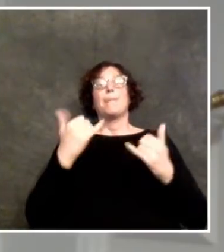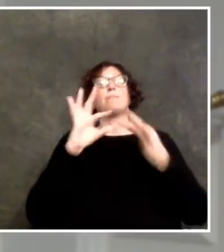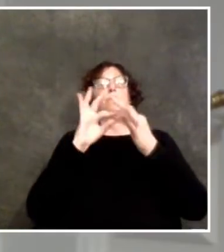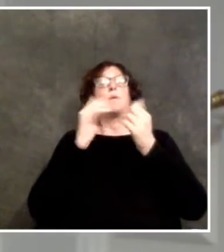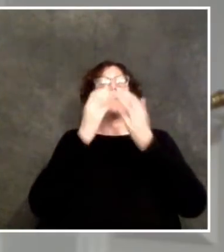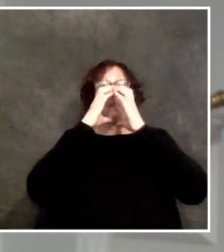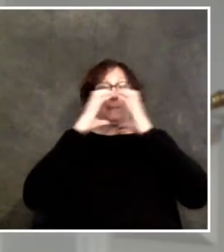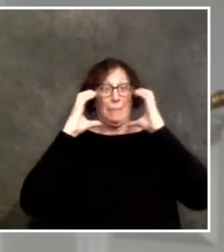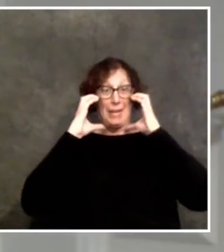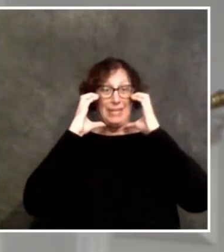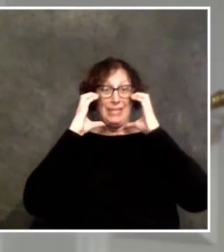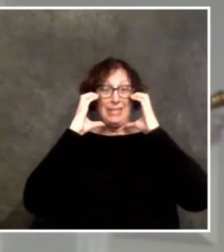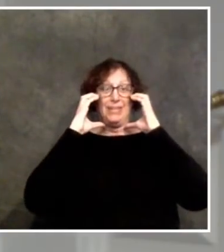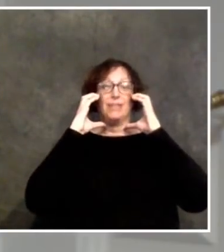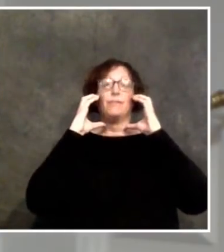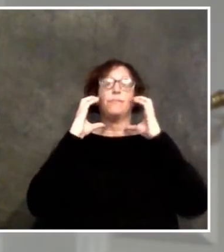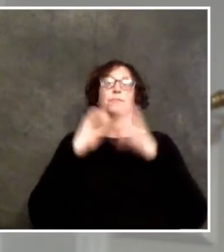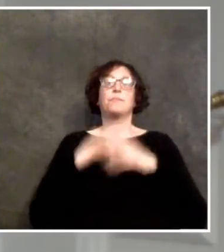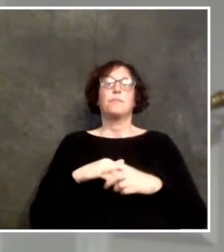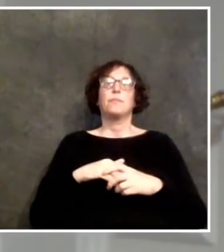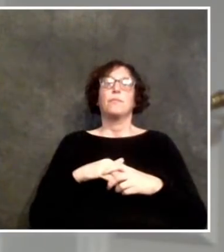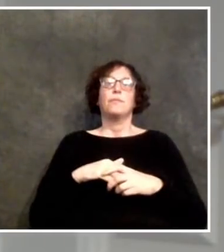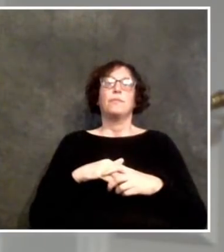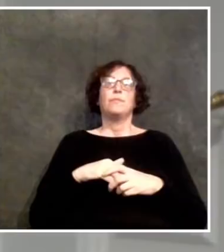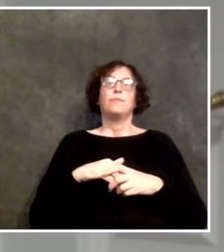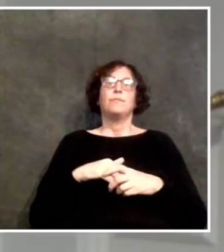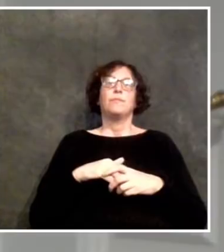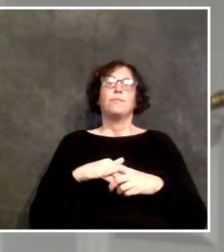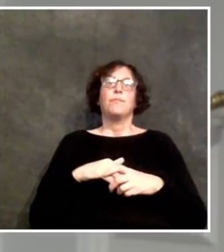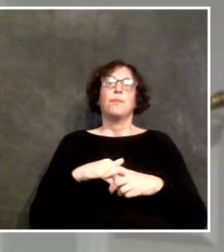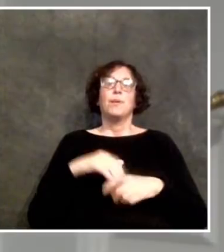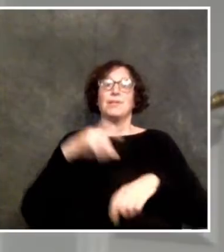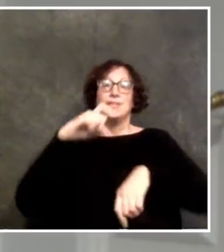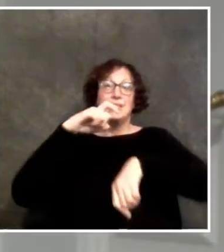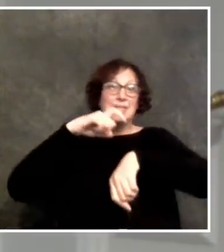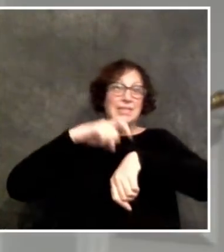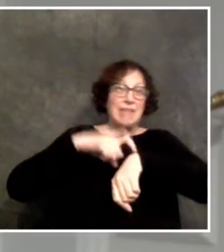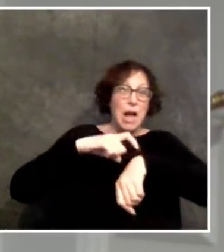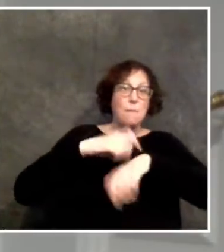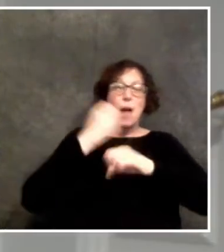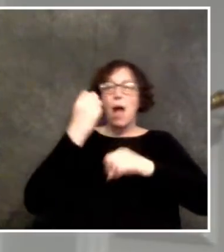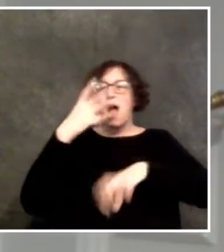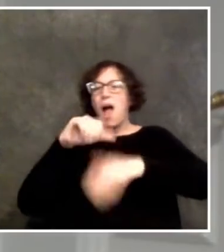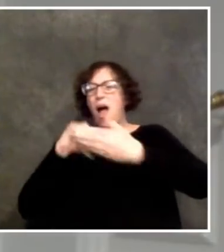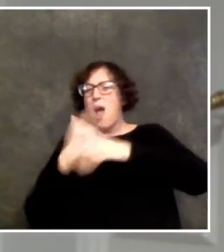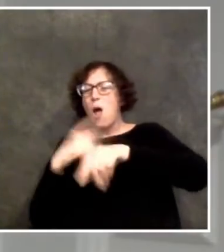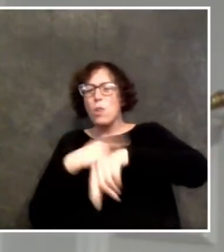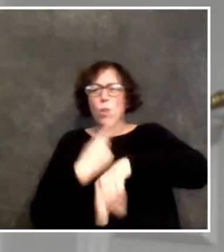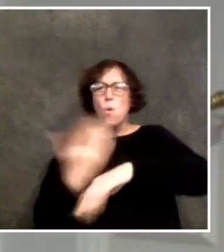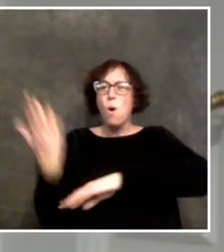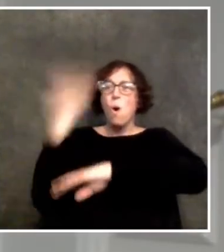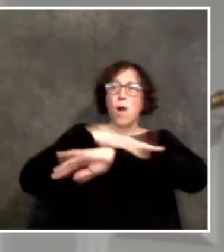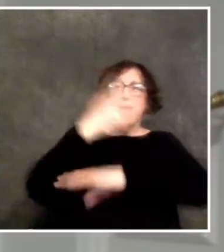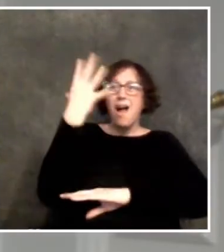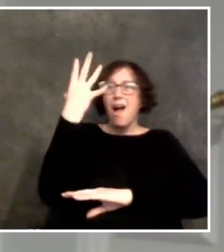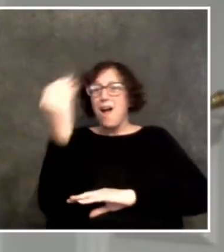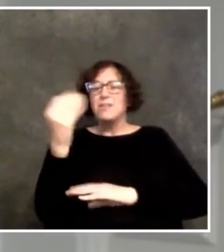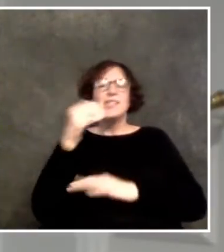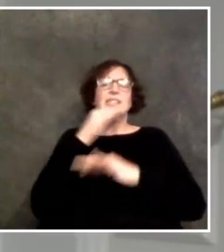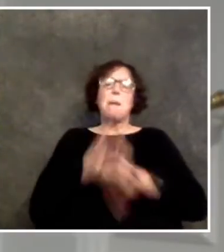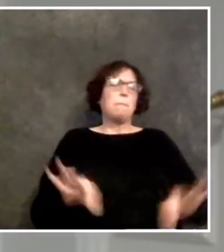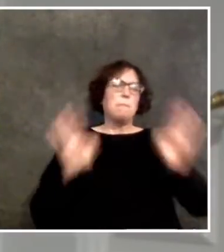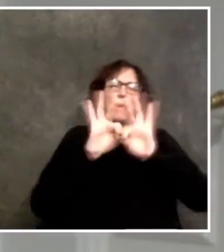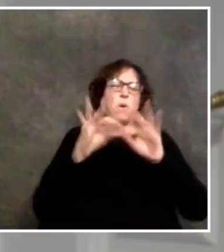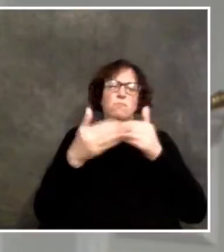not so much the time, but the physical space. And so I would focus on ensuring that even with a